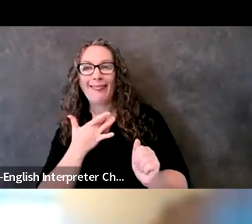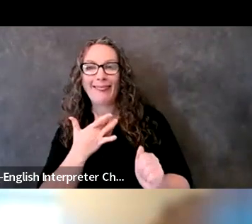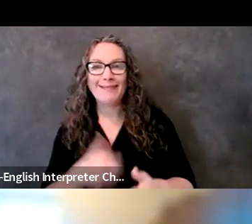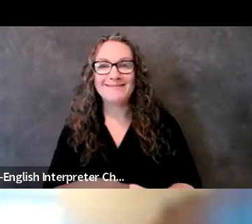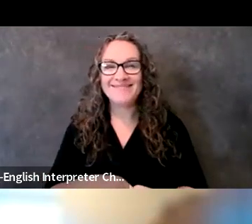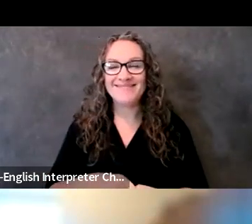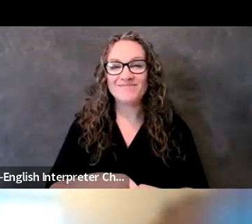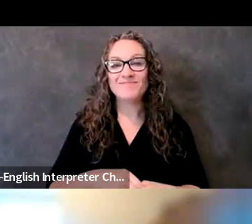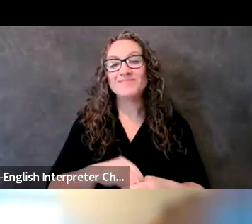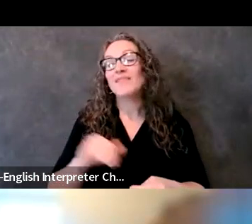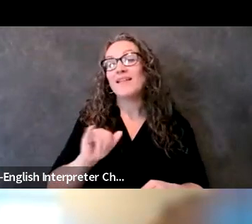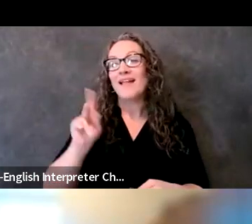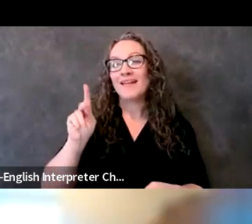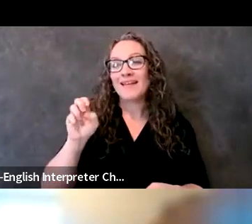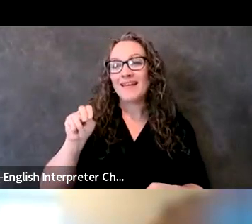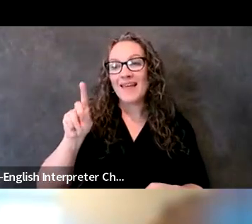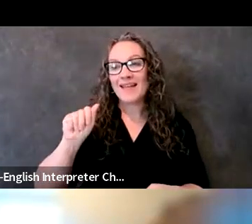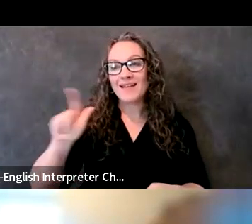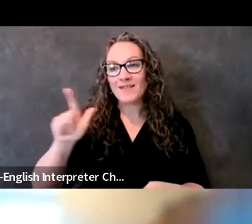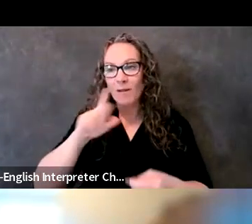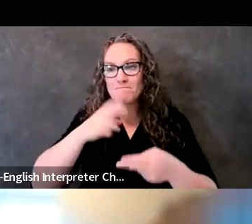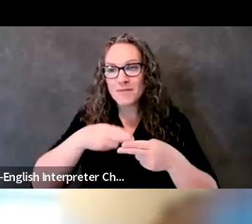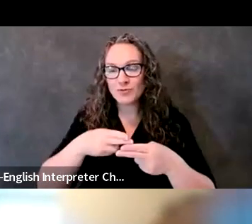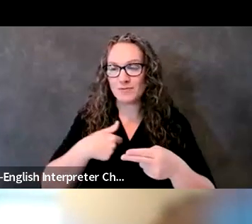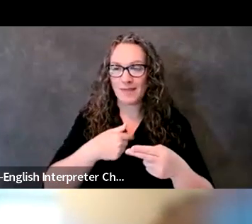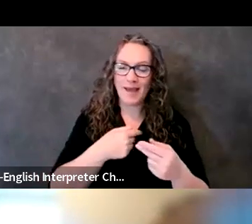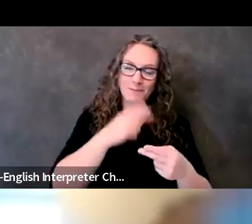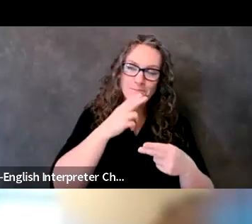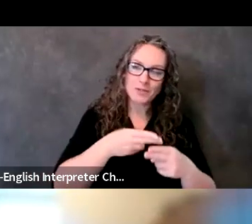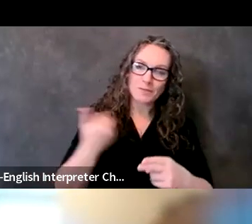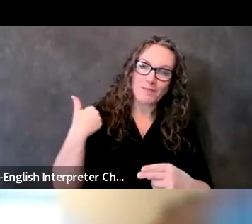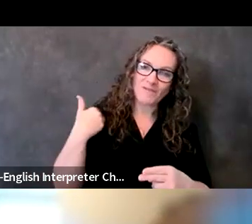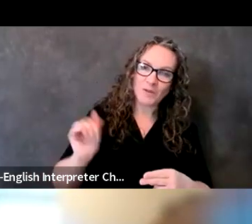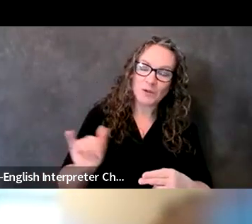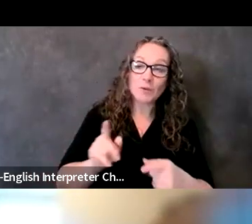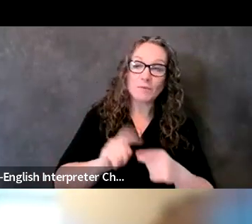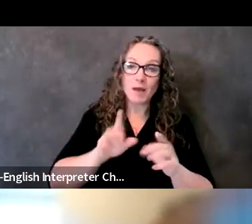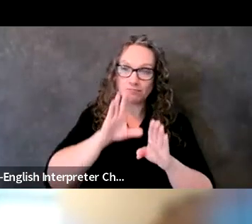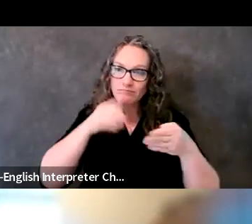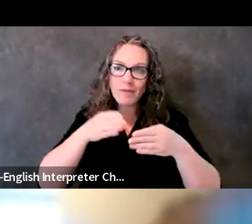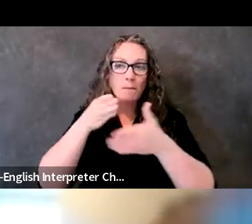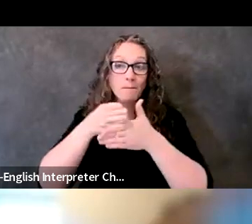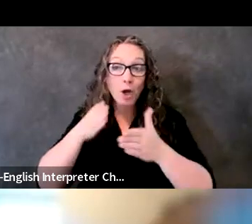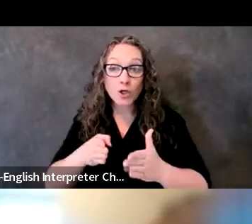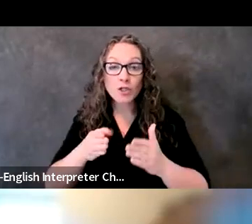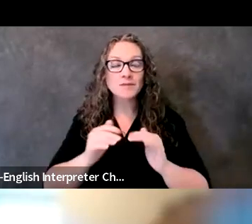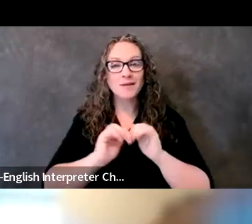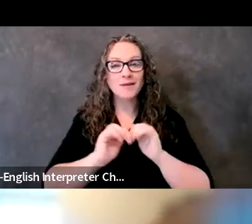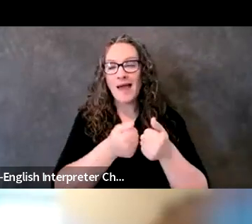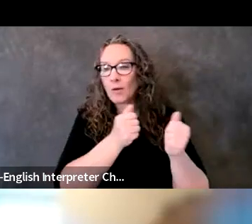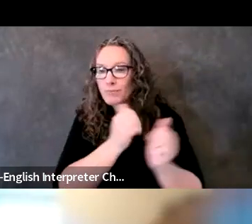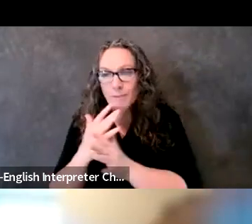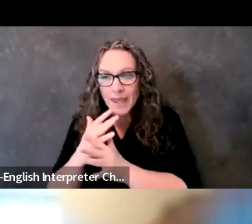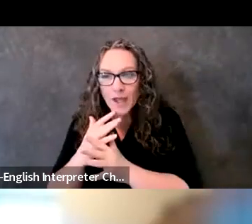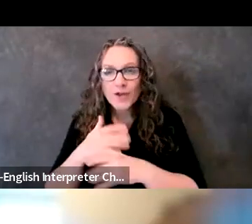Anyways, as Kendall touched on, and I elaborated on earlier, the partnerships and being prepared and working down at the local